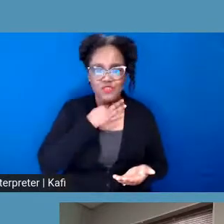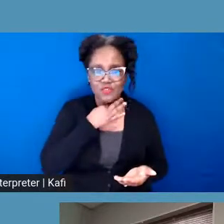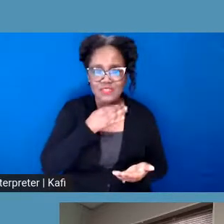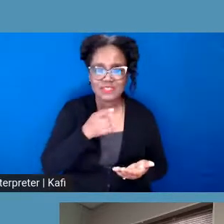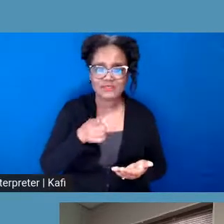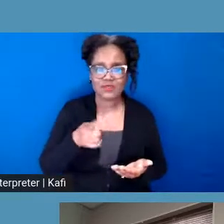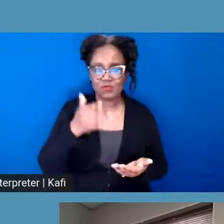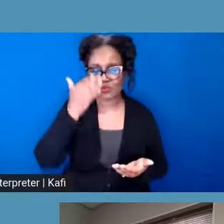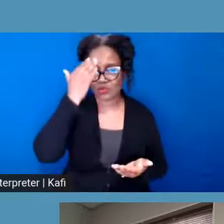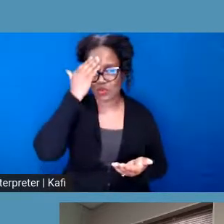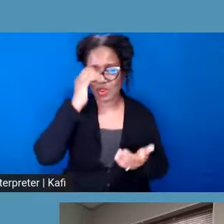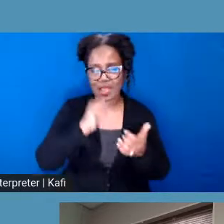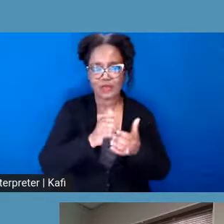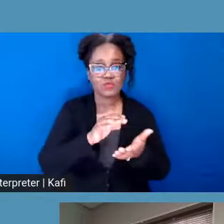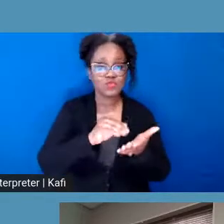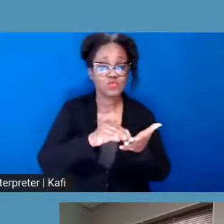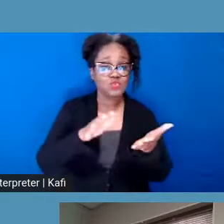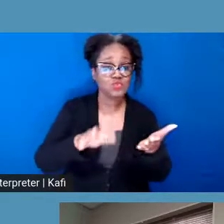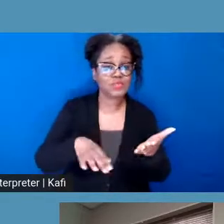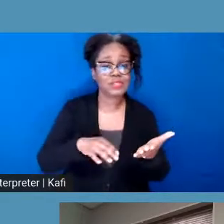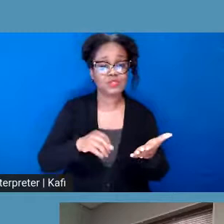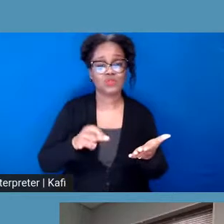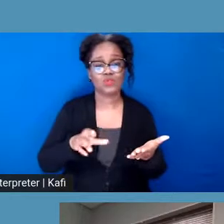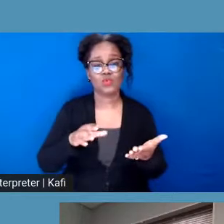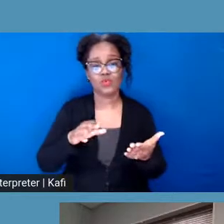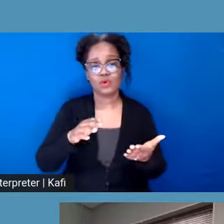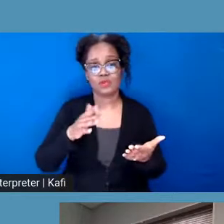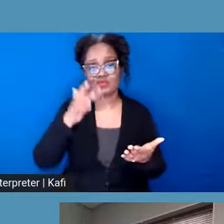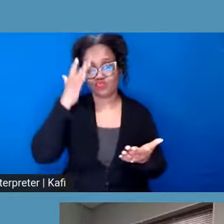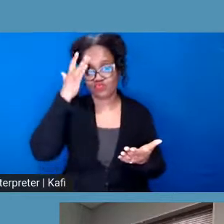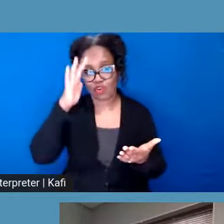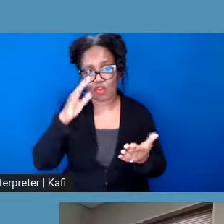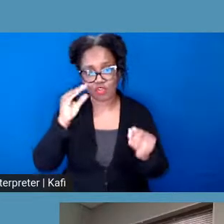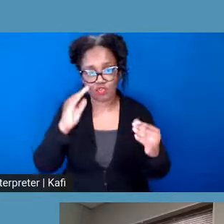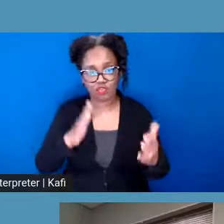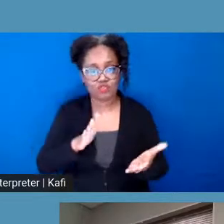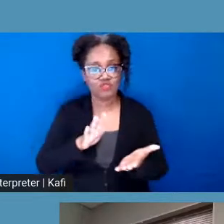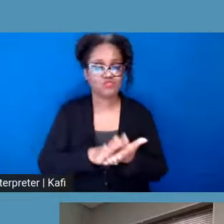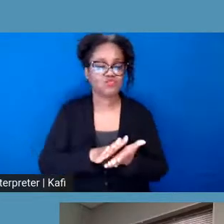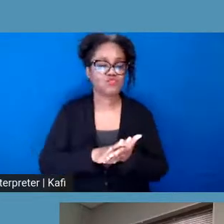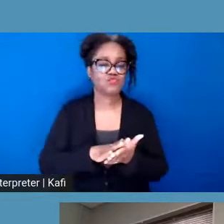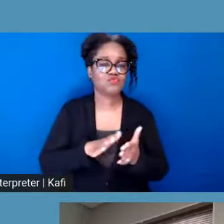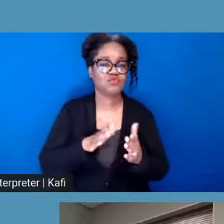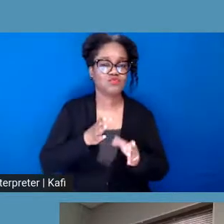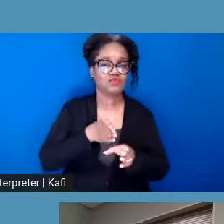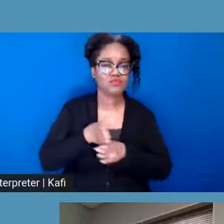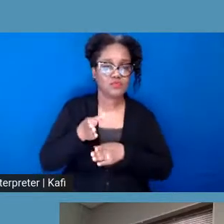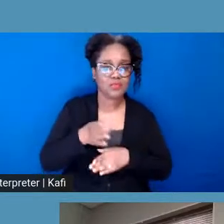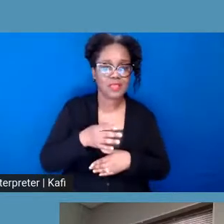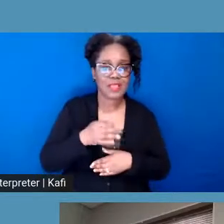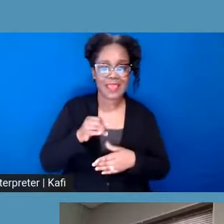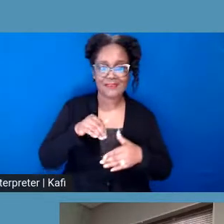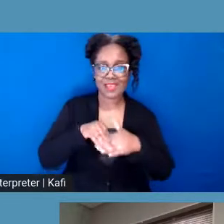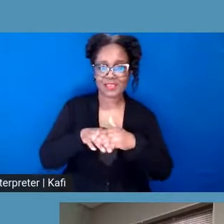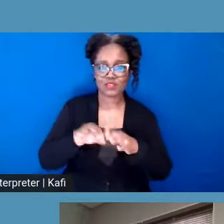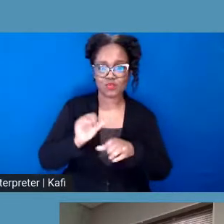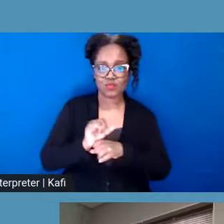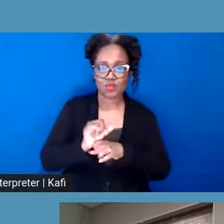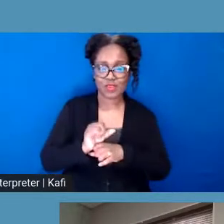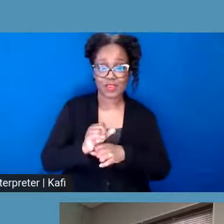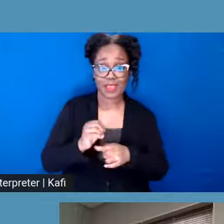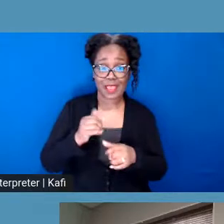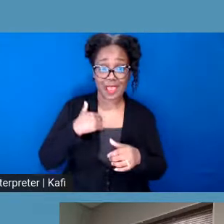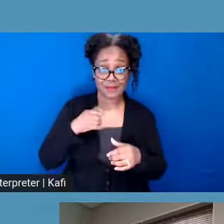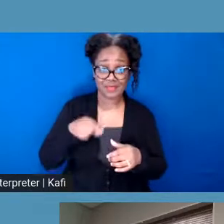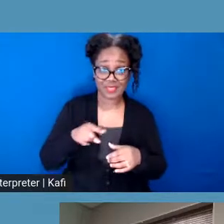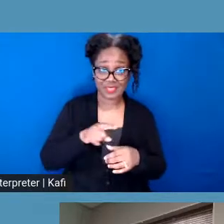or scholars or academics might access your work. Have they done it at your institution?